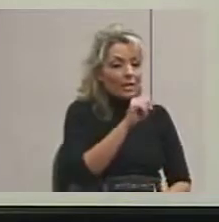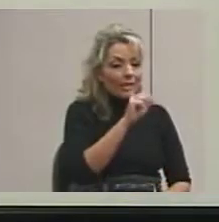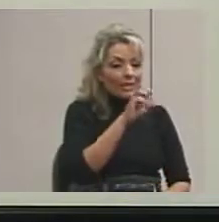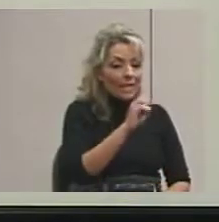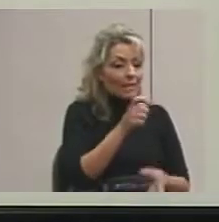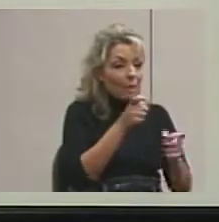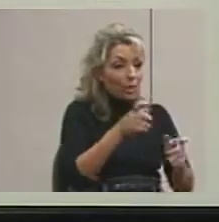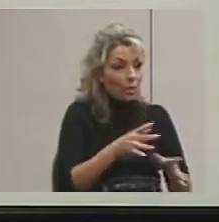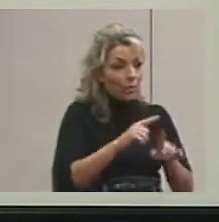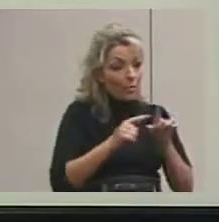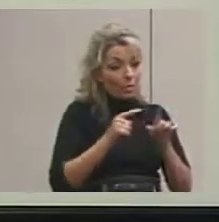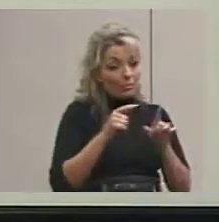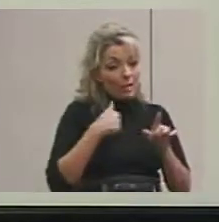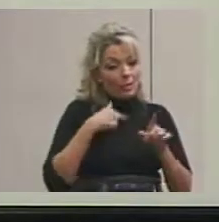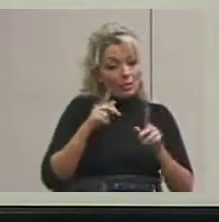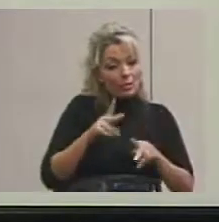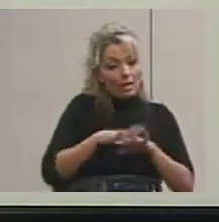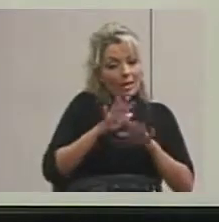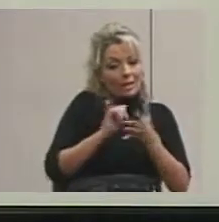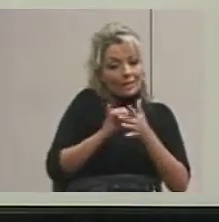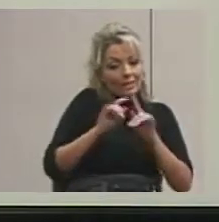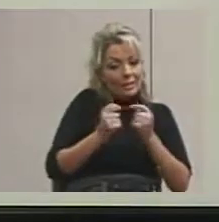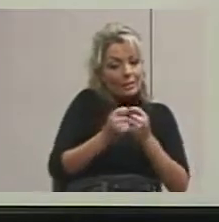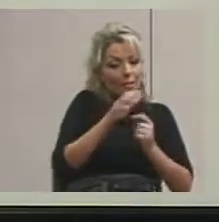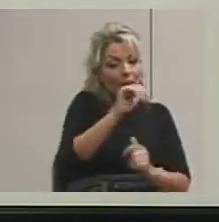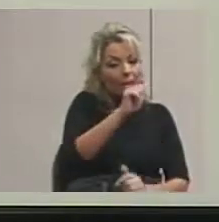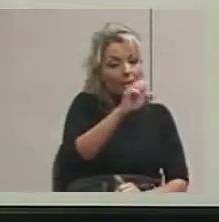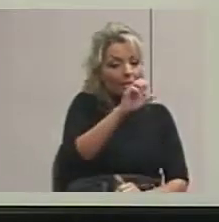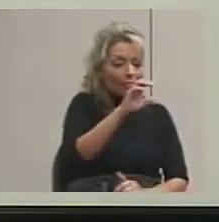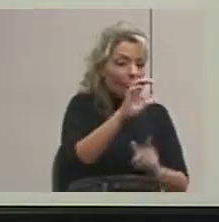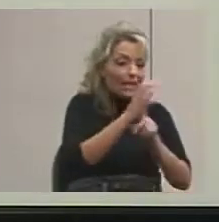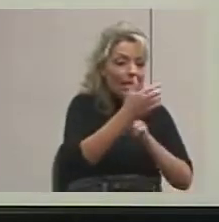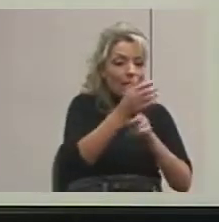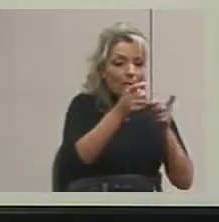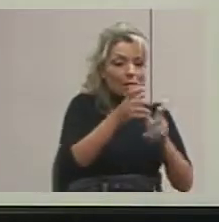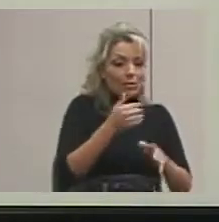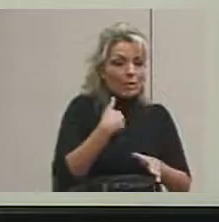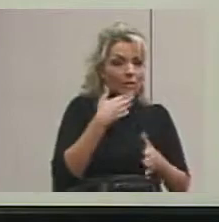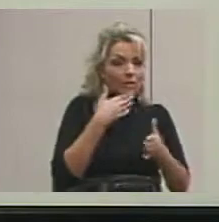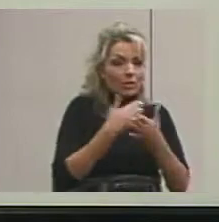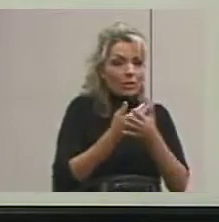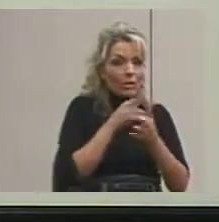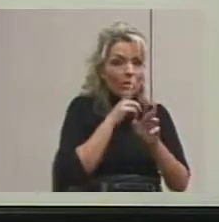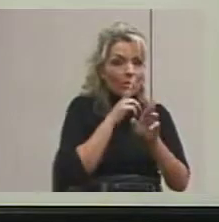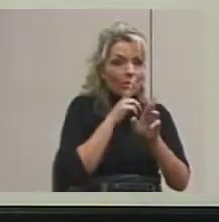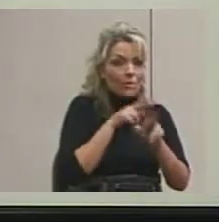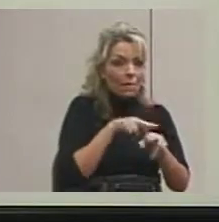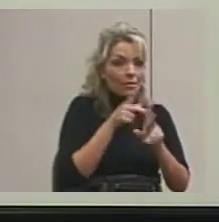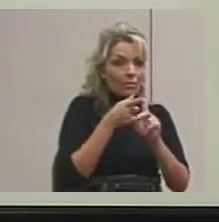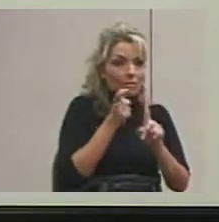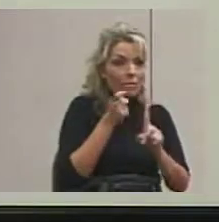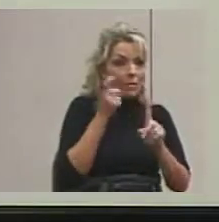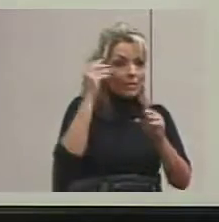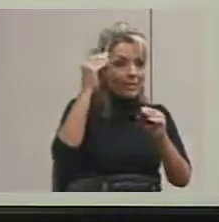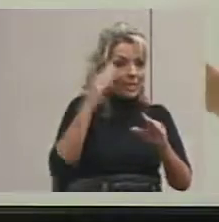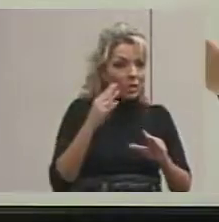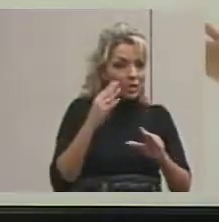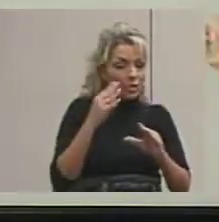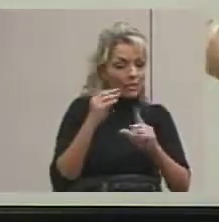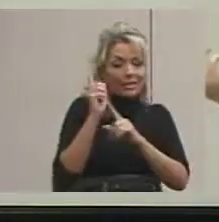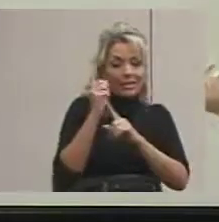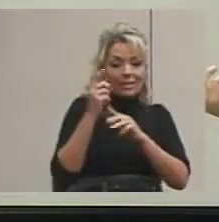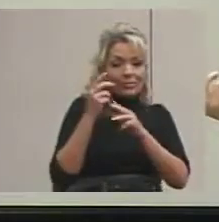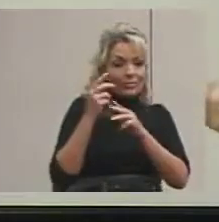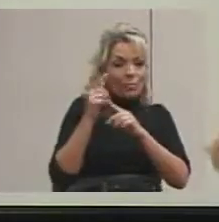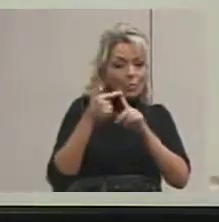but I'm the person on this team, and the case manager has really good response from the teachers. The minute she sent out the thing about